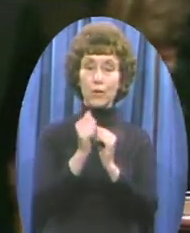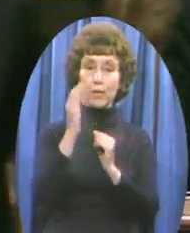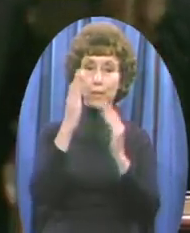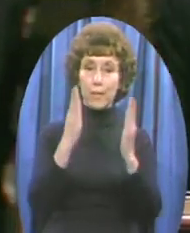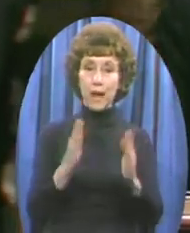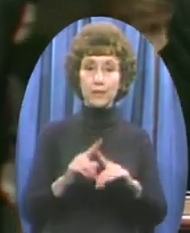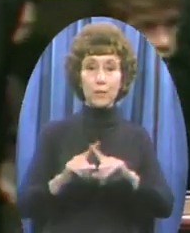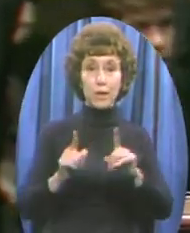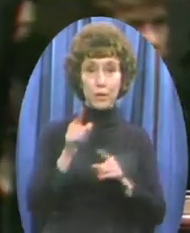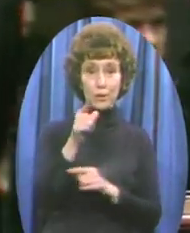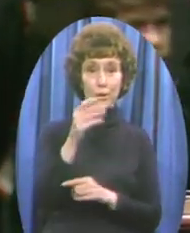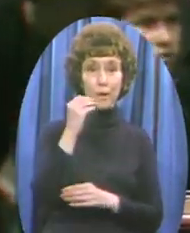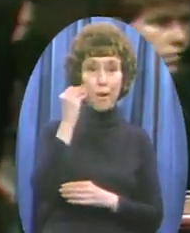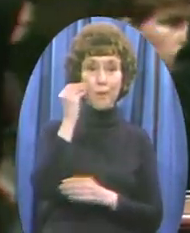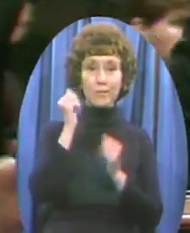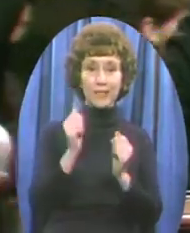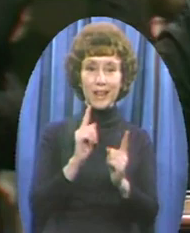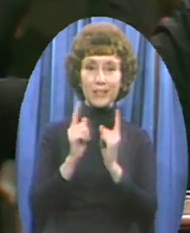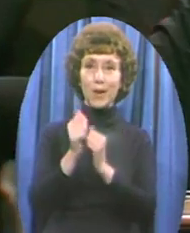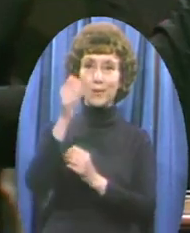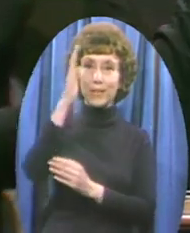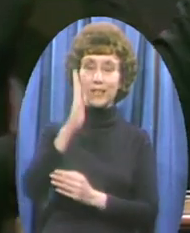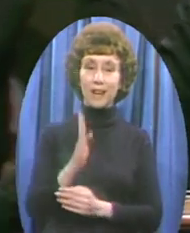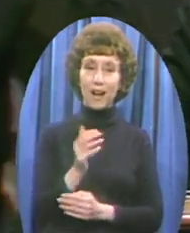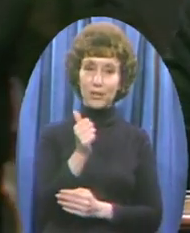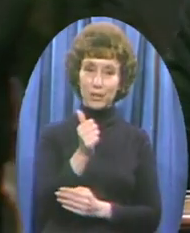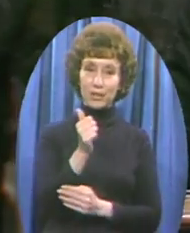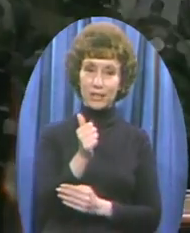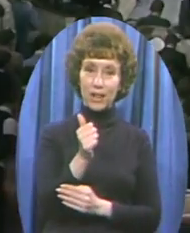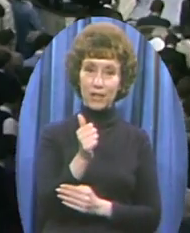Christians are praying, will you come?